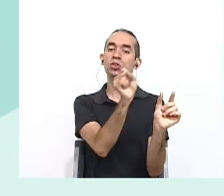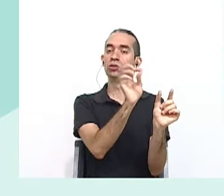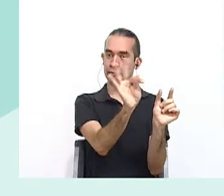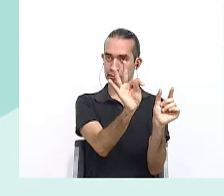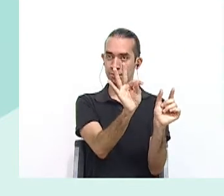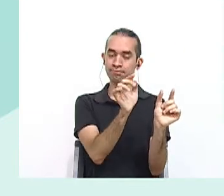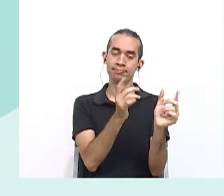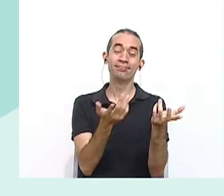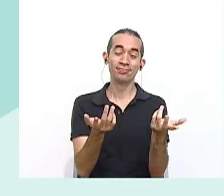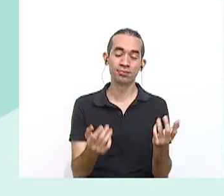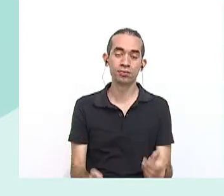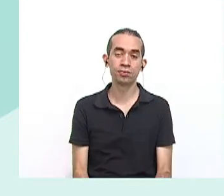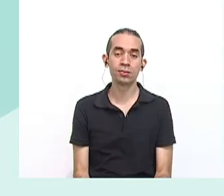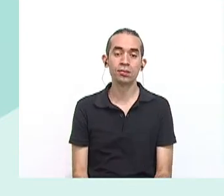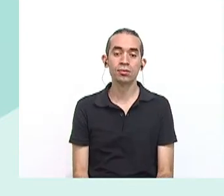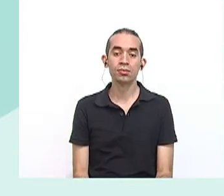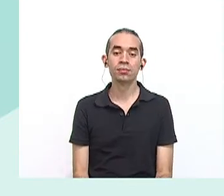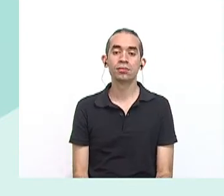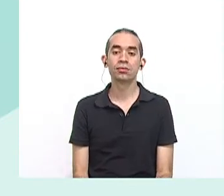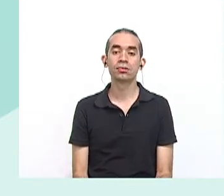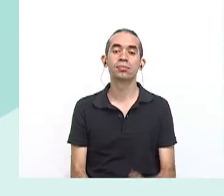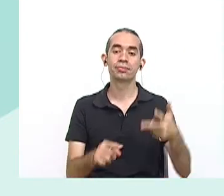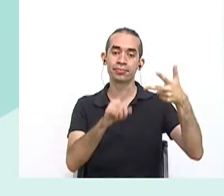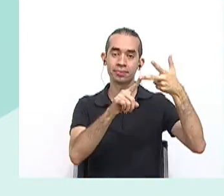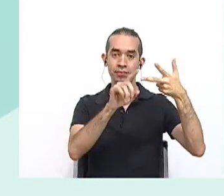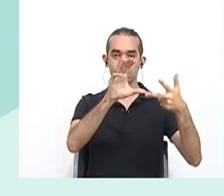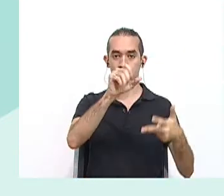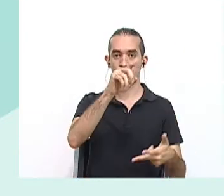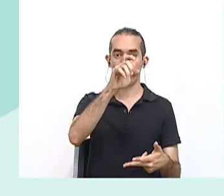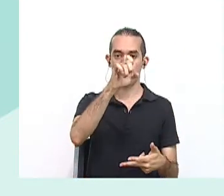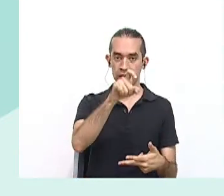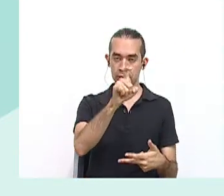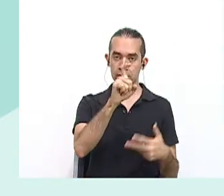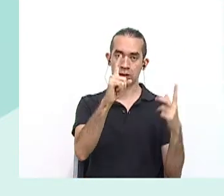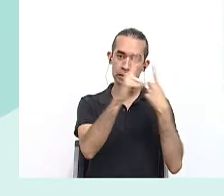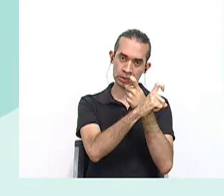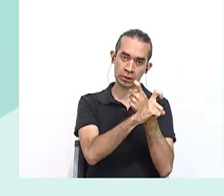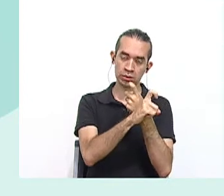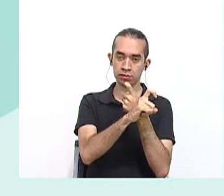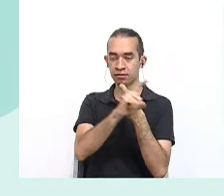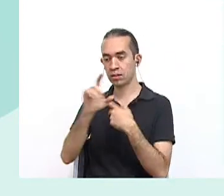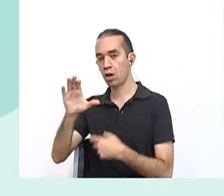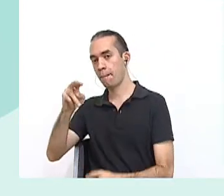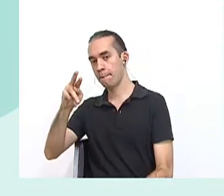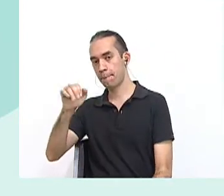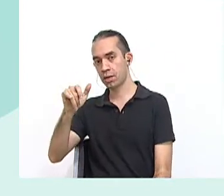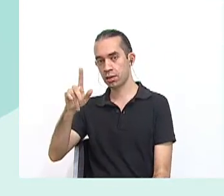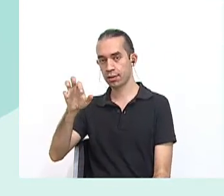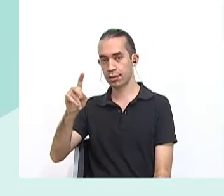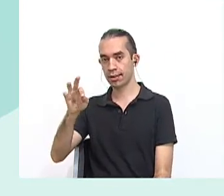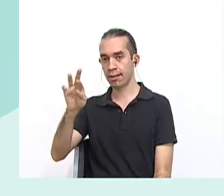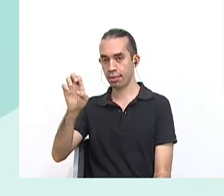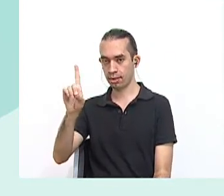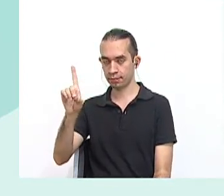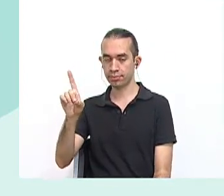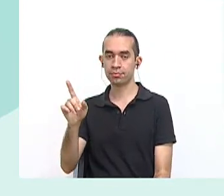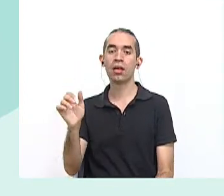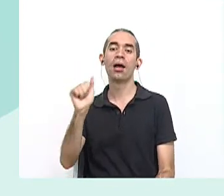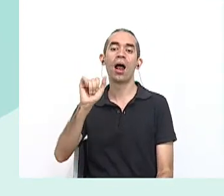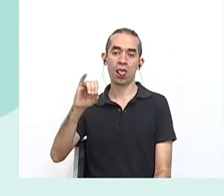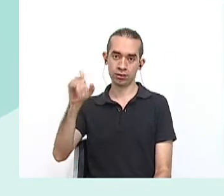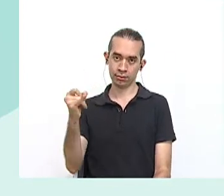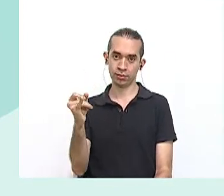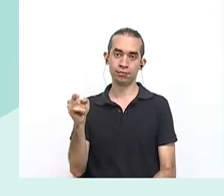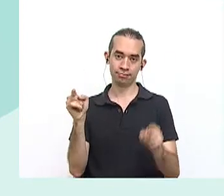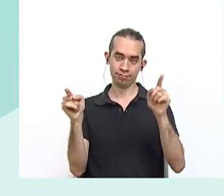noun, okay? Now the next one, complex. It's complicated. Now complex is an adjective.